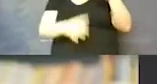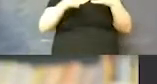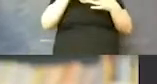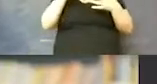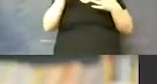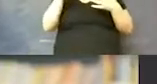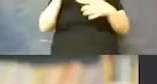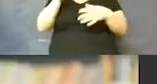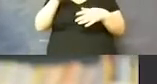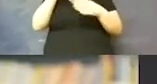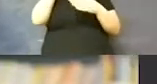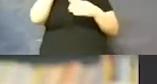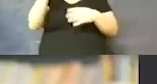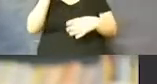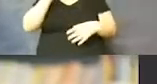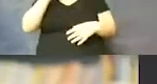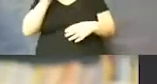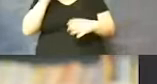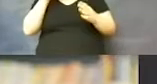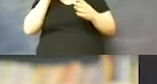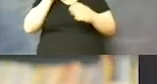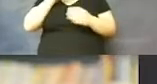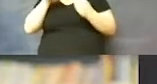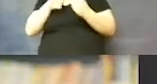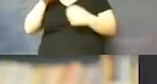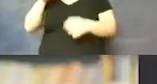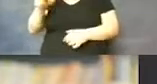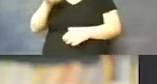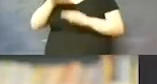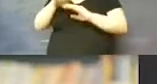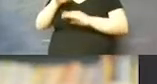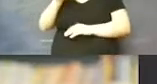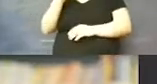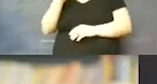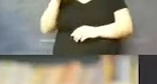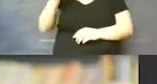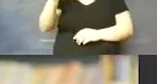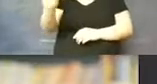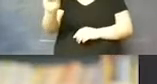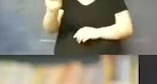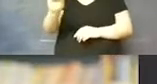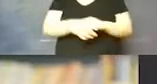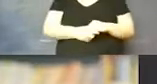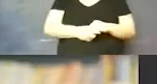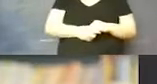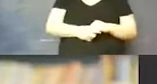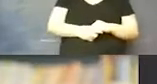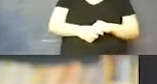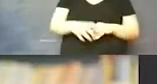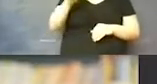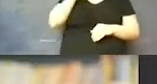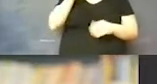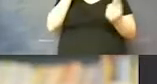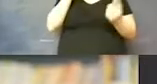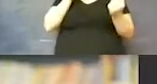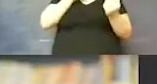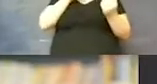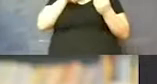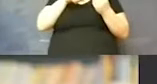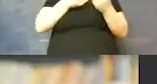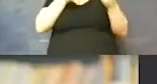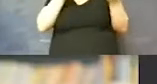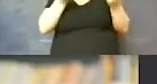be referencing. I'd like to talk to you a little bit tonight about what we're doing and have been doing to mitigate the coronavirus